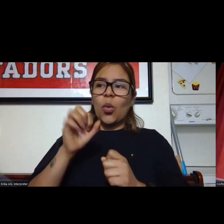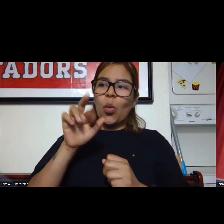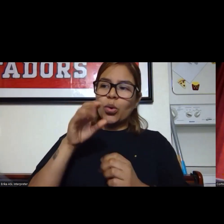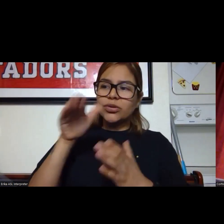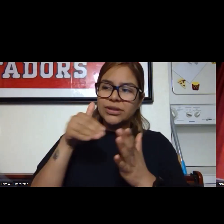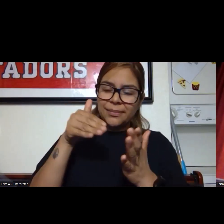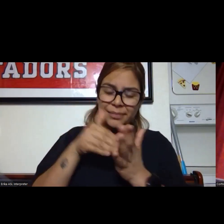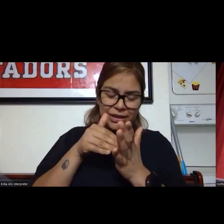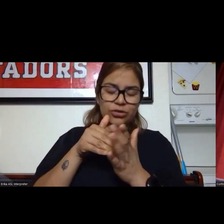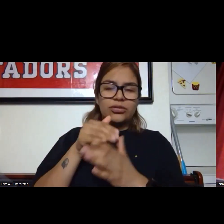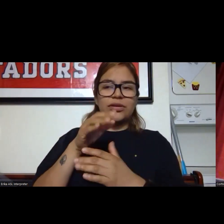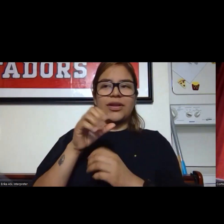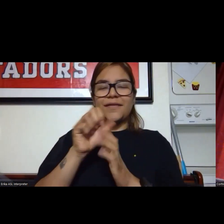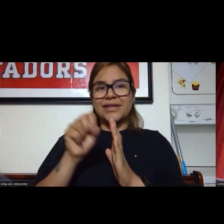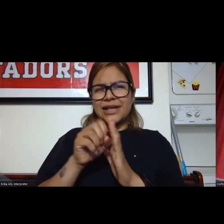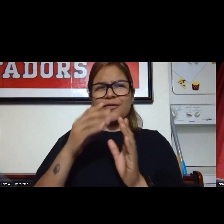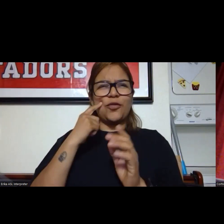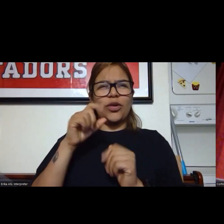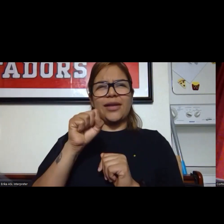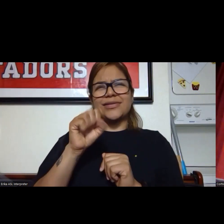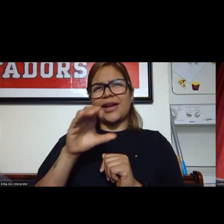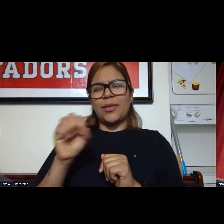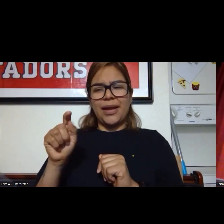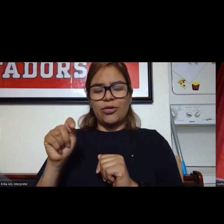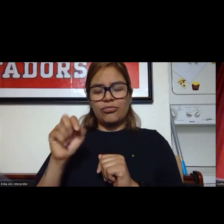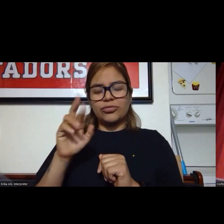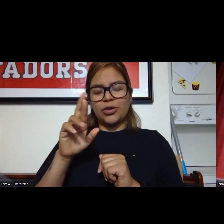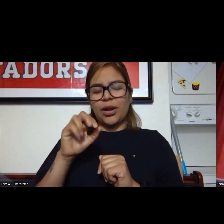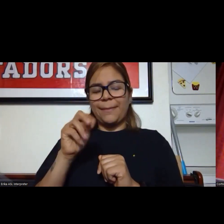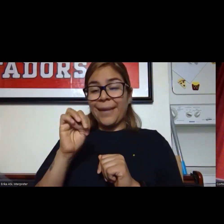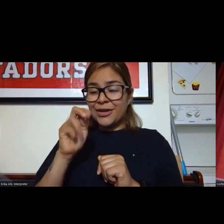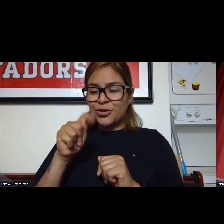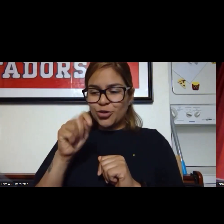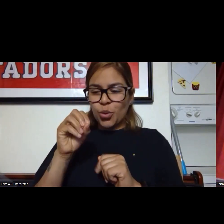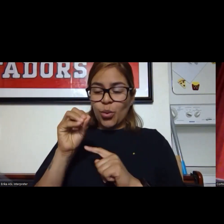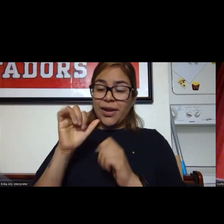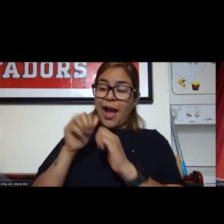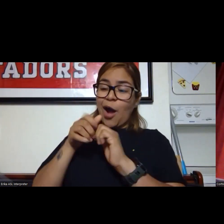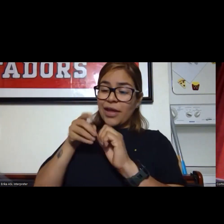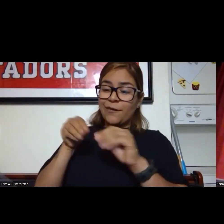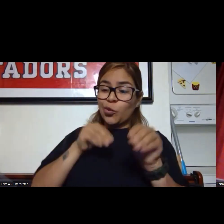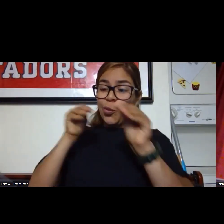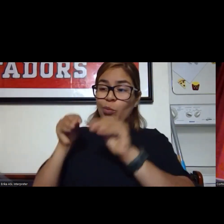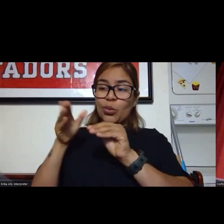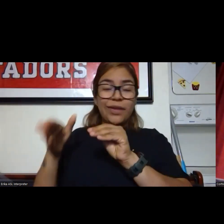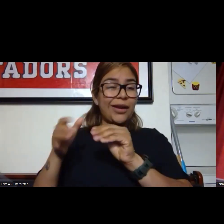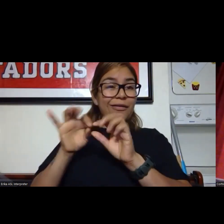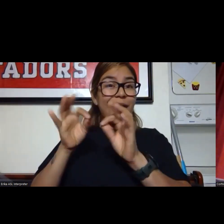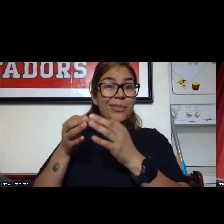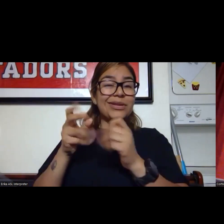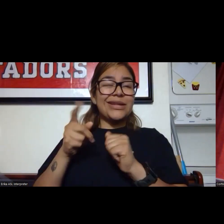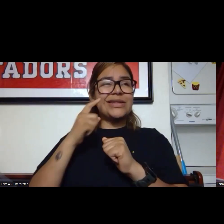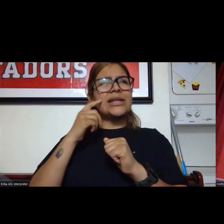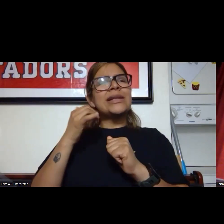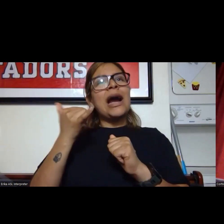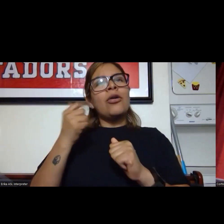me is Sacramento. And this is true also, Robert had mentioned, over on the coast